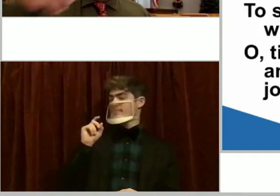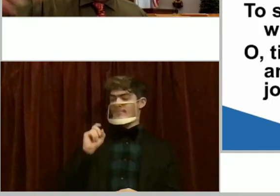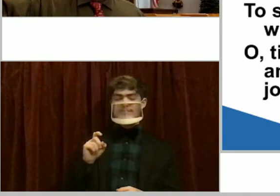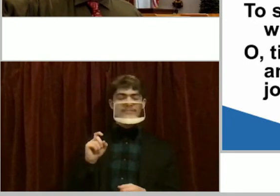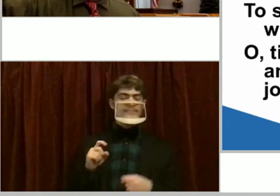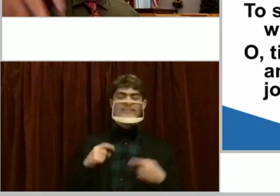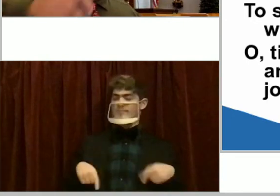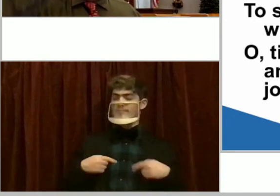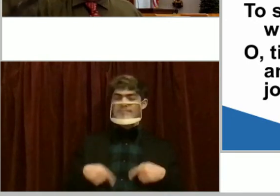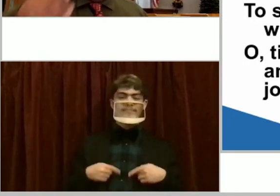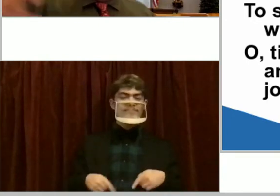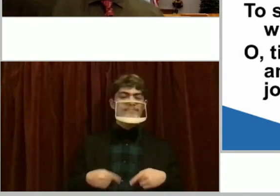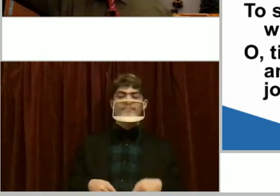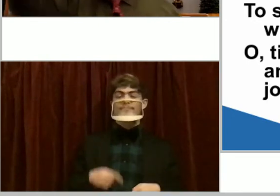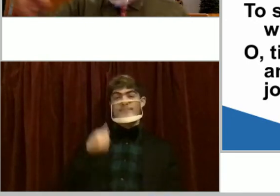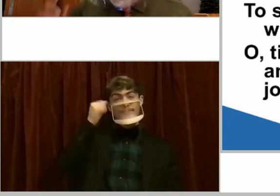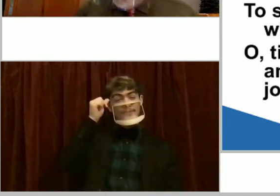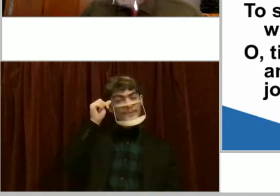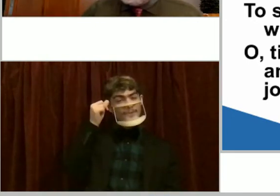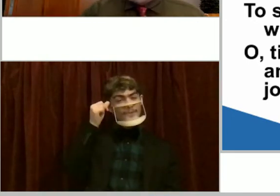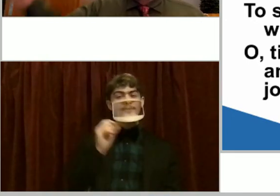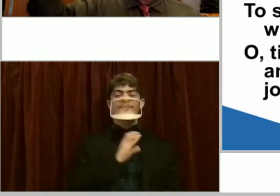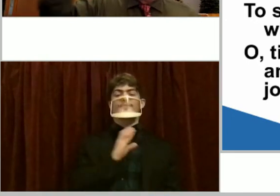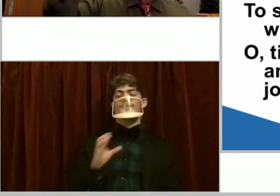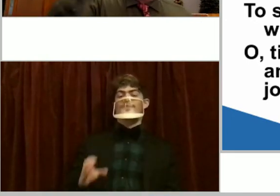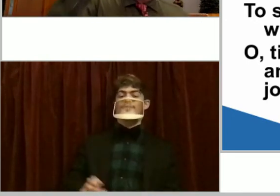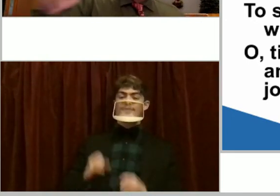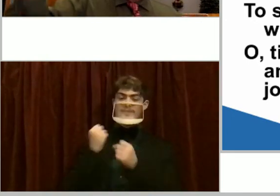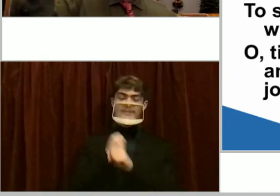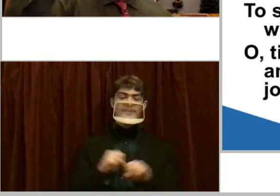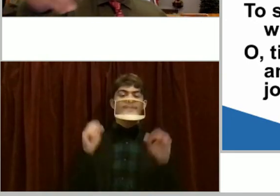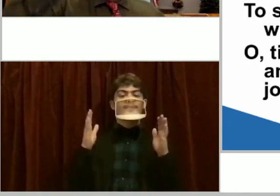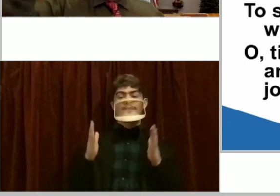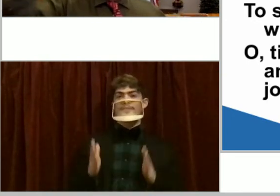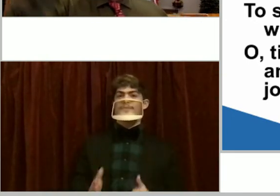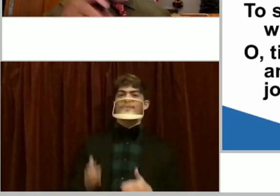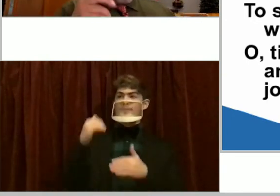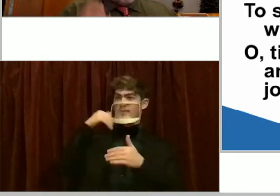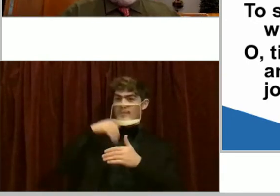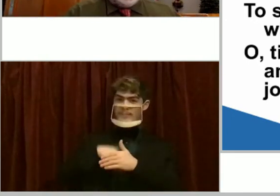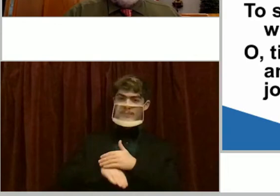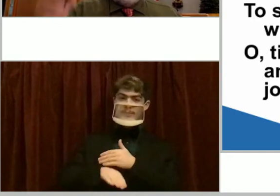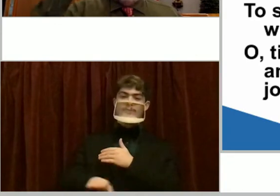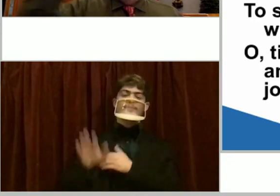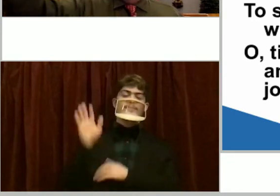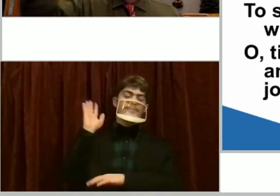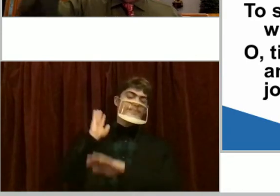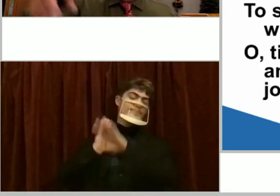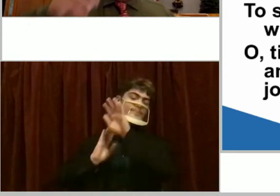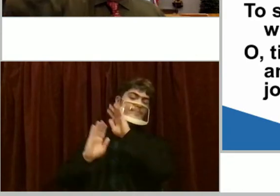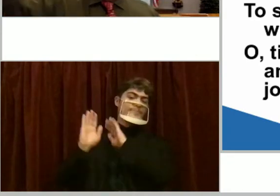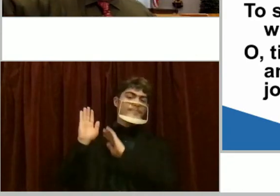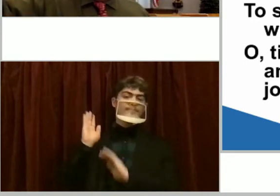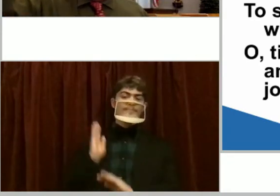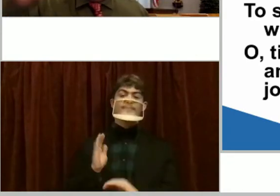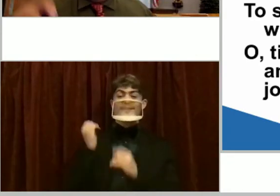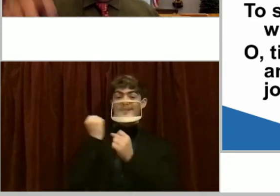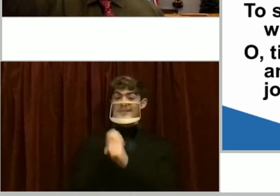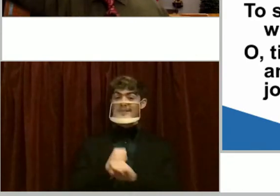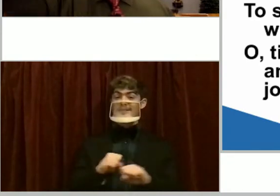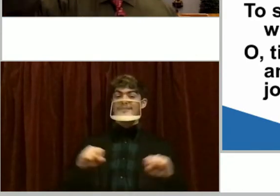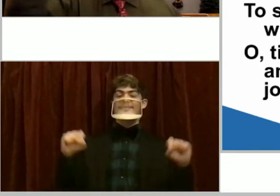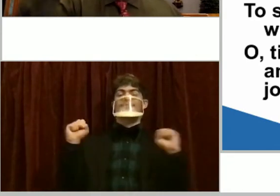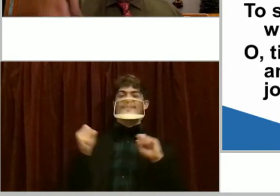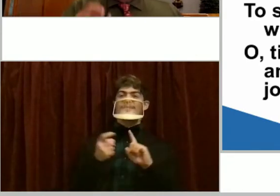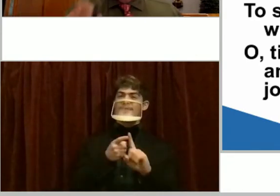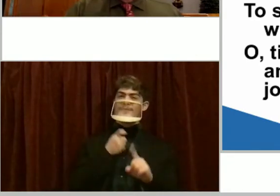you dismay. Remember Christ our Savior was born one blessed day